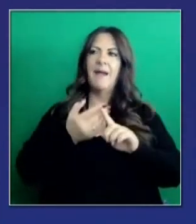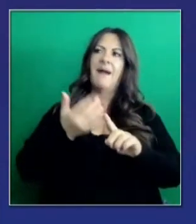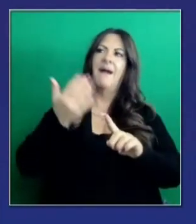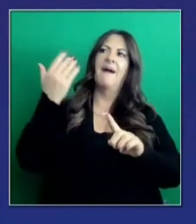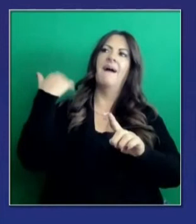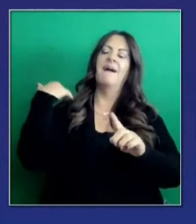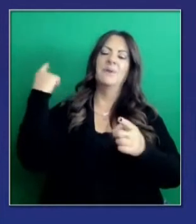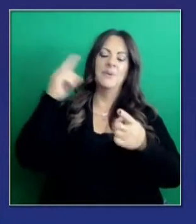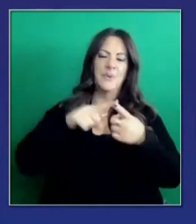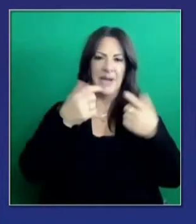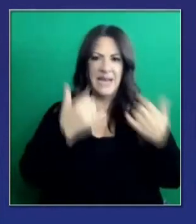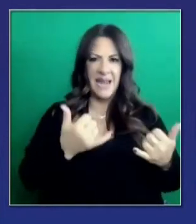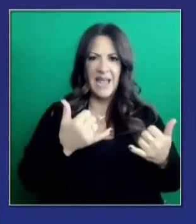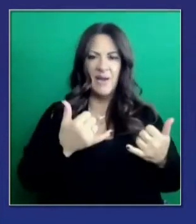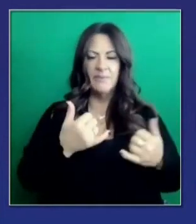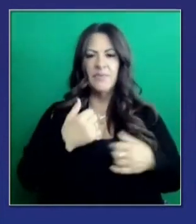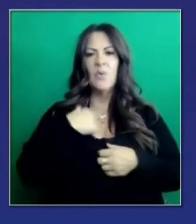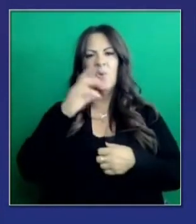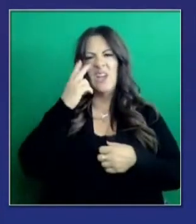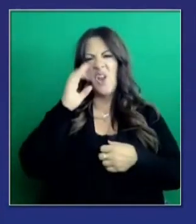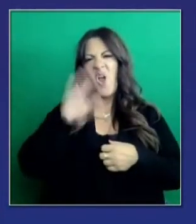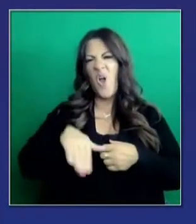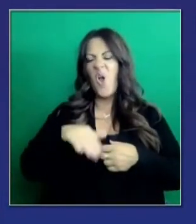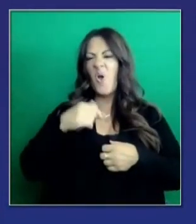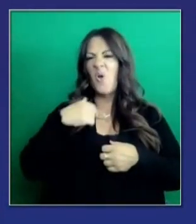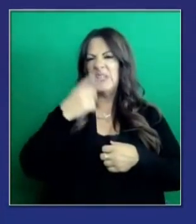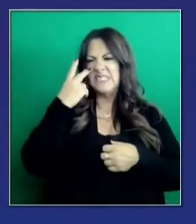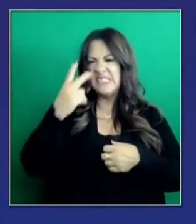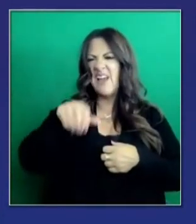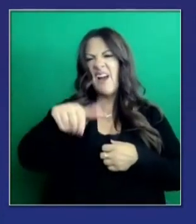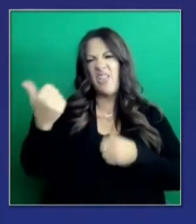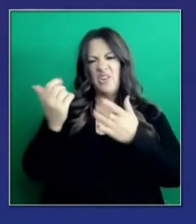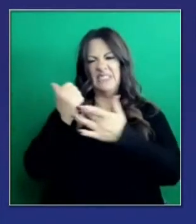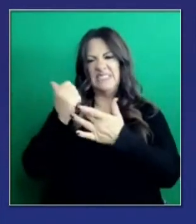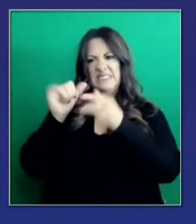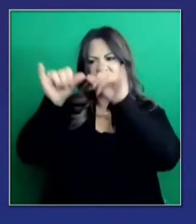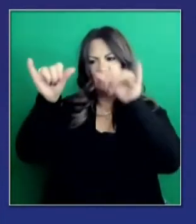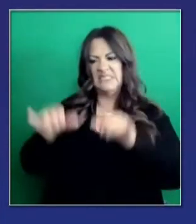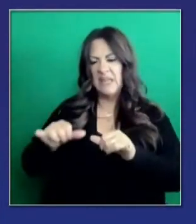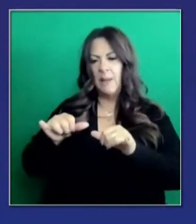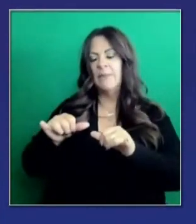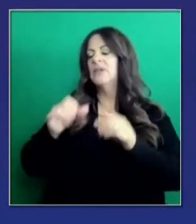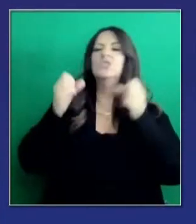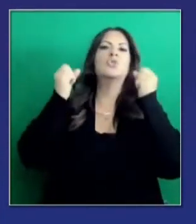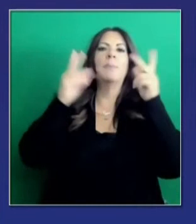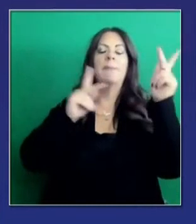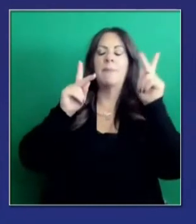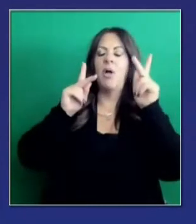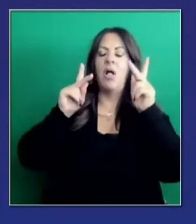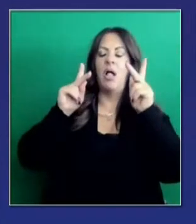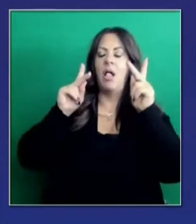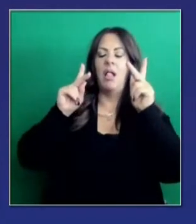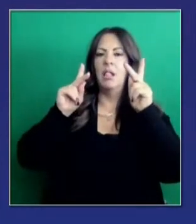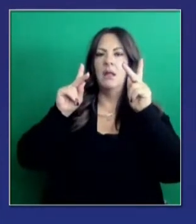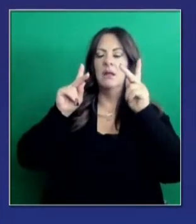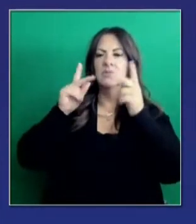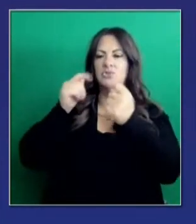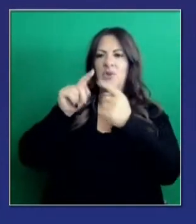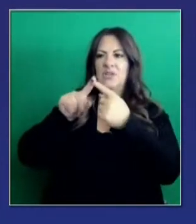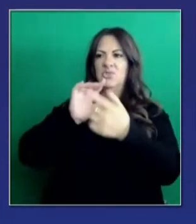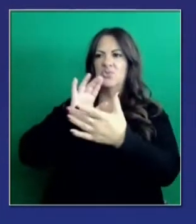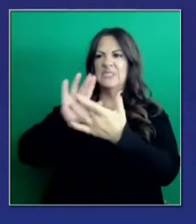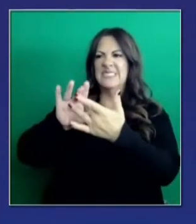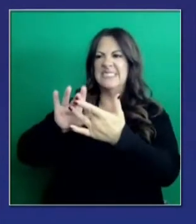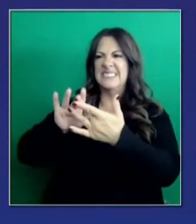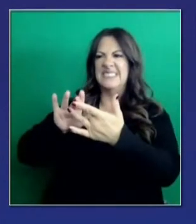other systems that have actually crashed within a few hours because so many people went on or overwhelmed. That's why we're limiting this, focusing